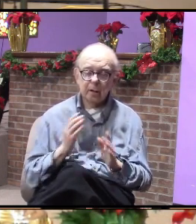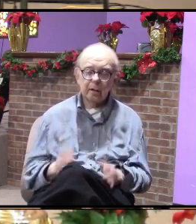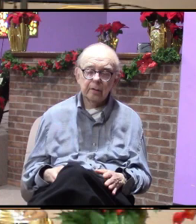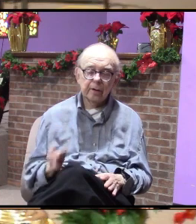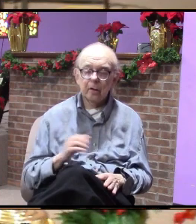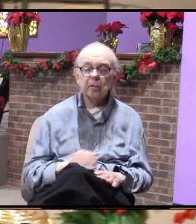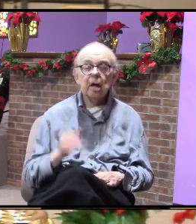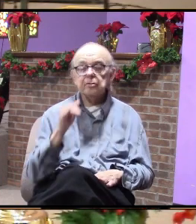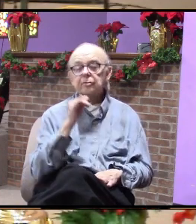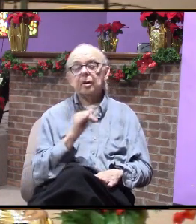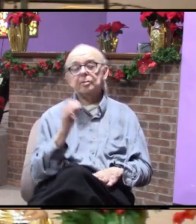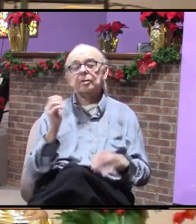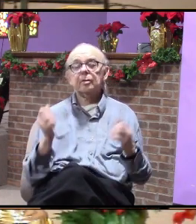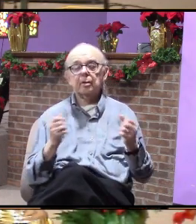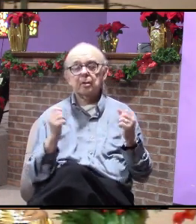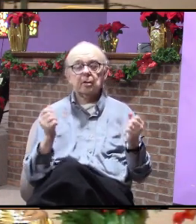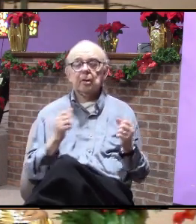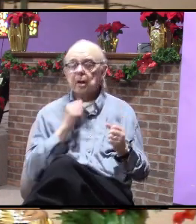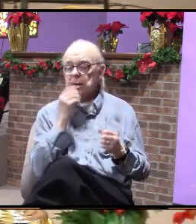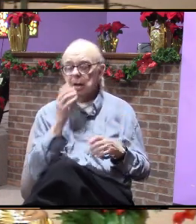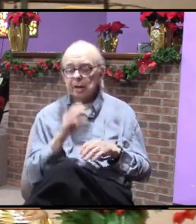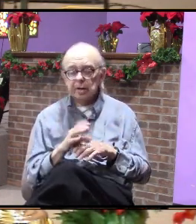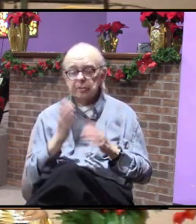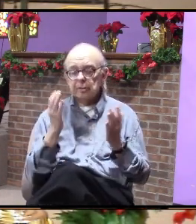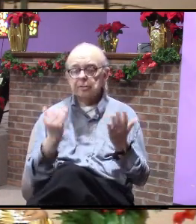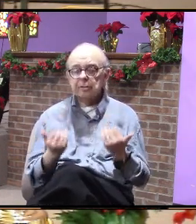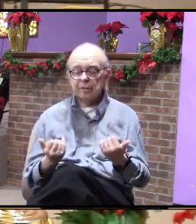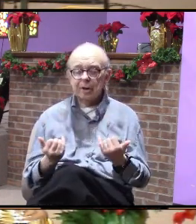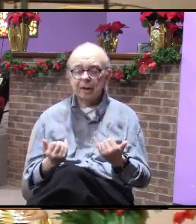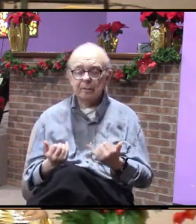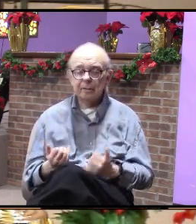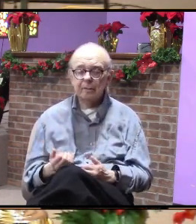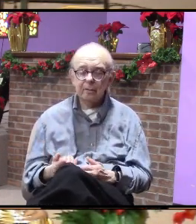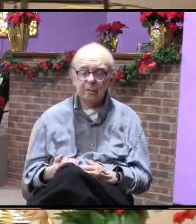celebrate. And they're not in churches today.